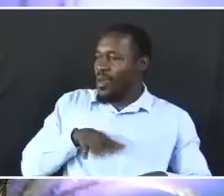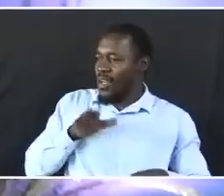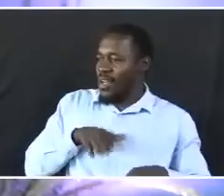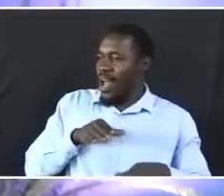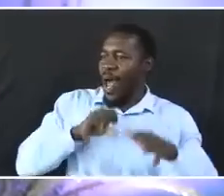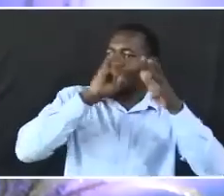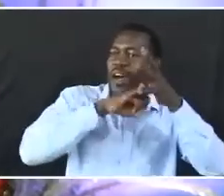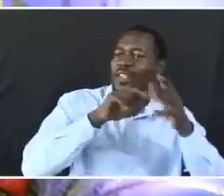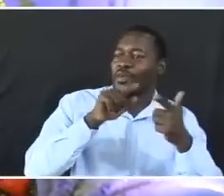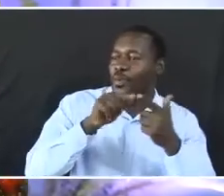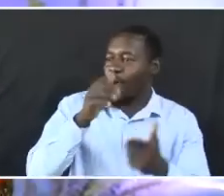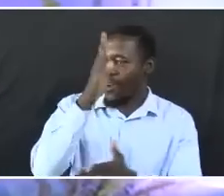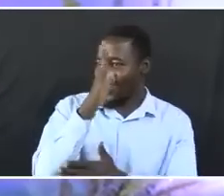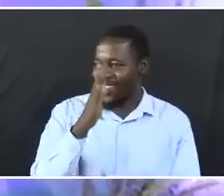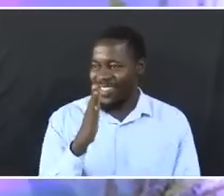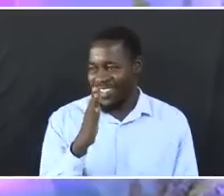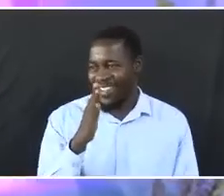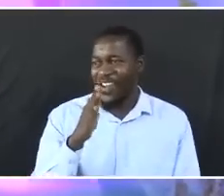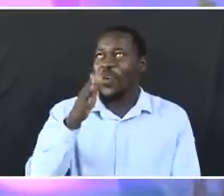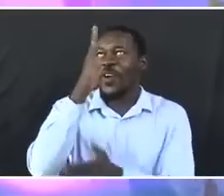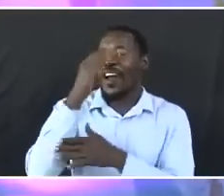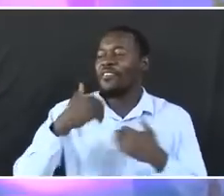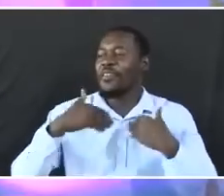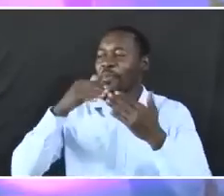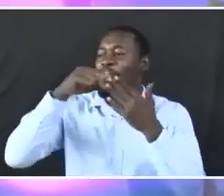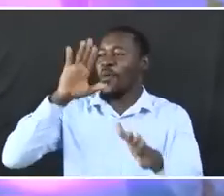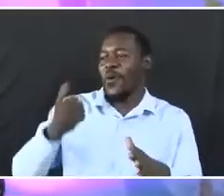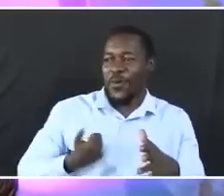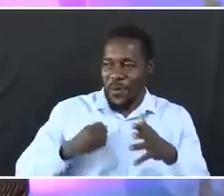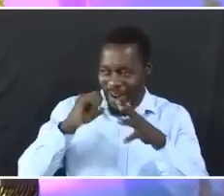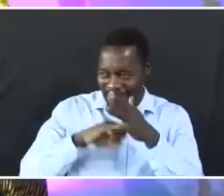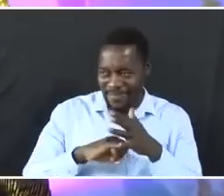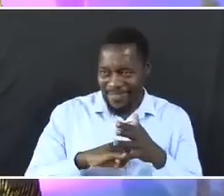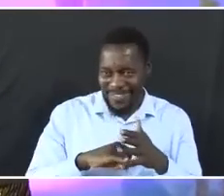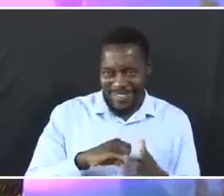I have no take on Jivanji preaching.